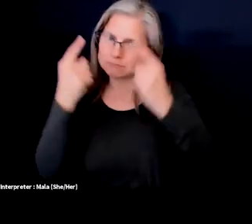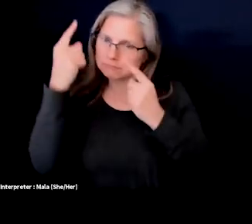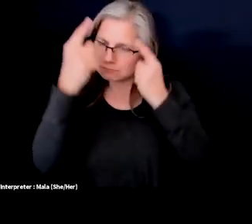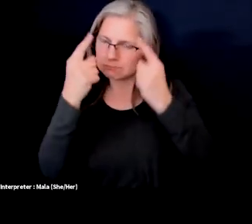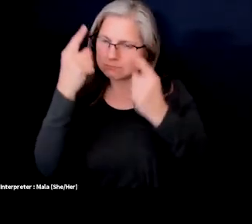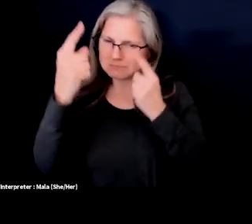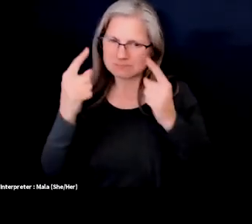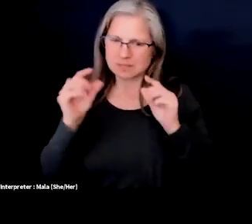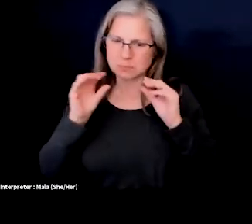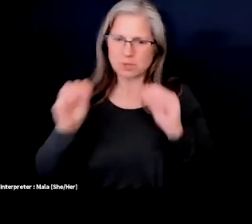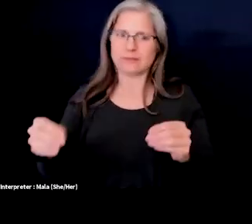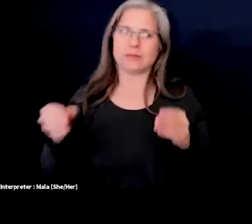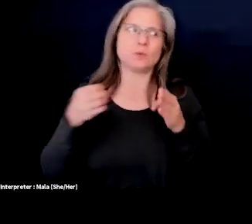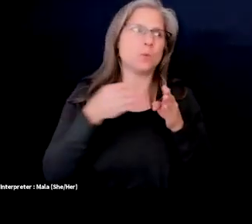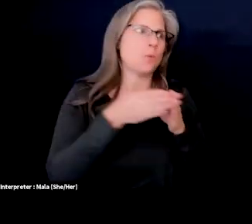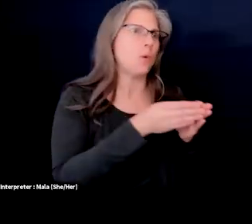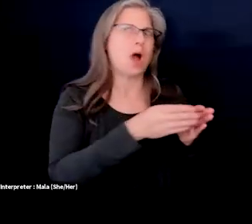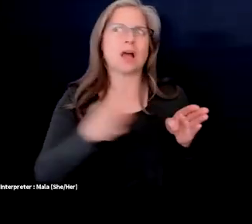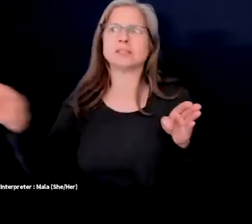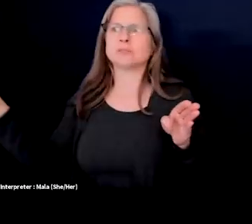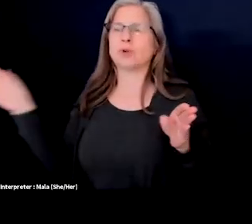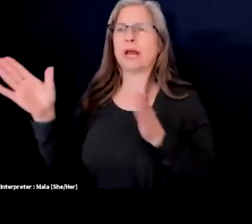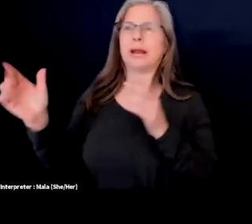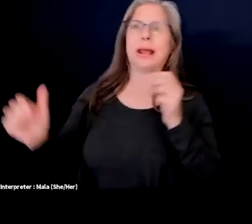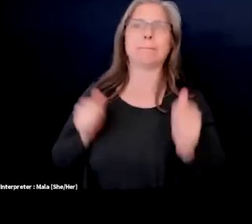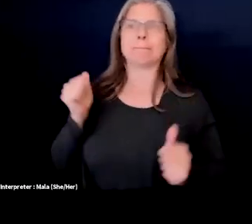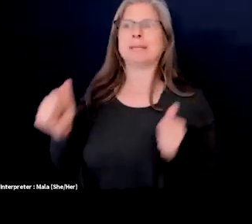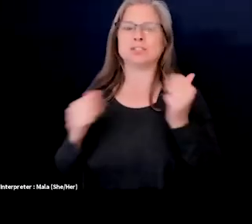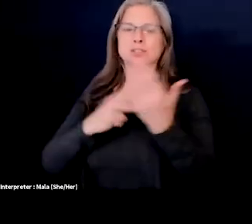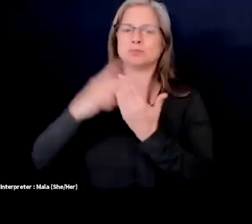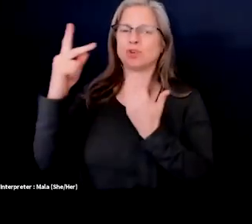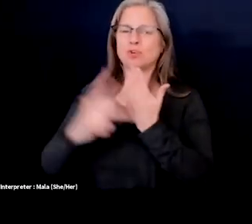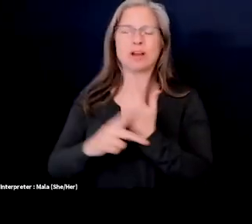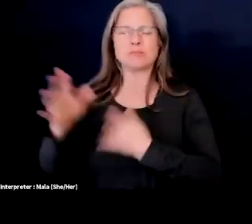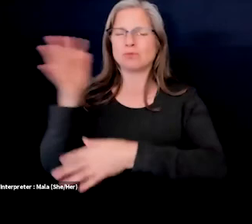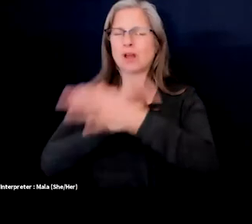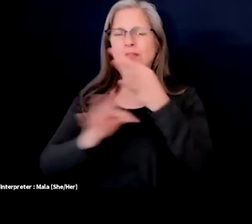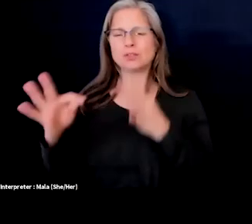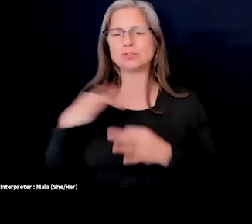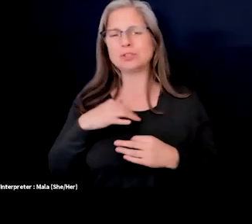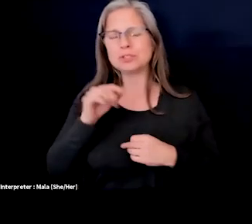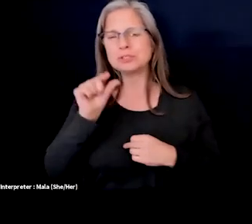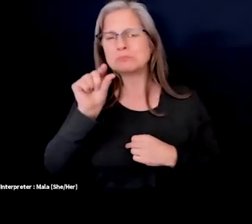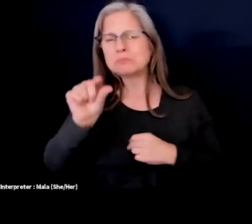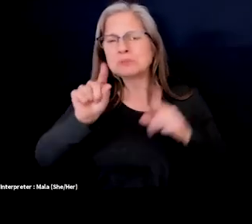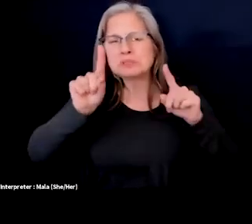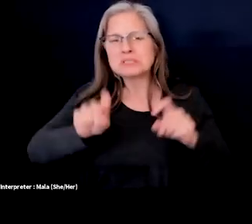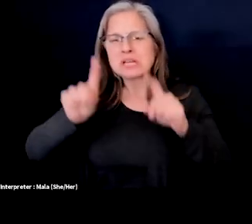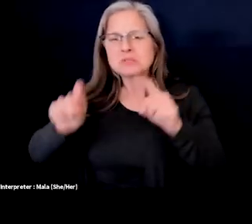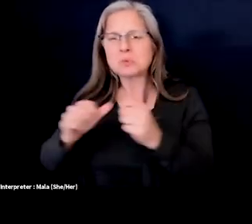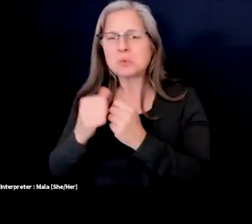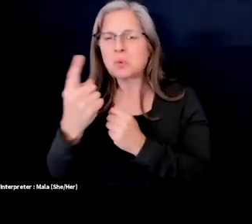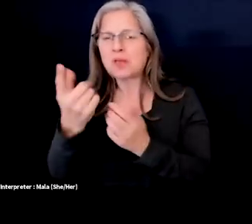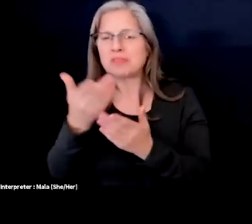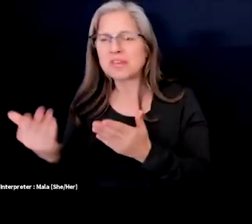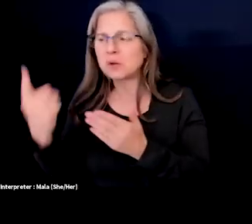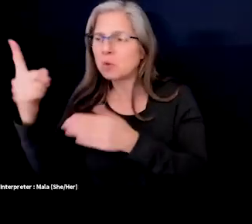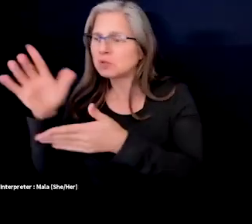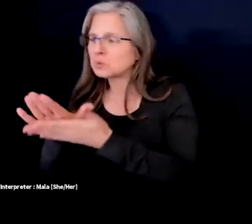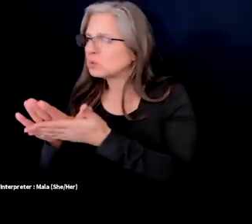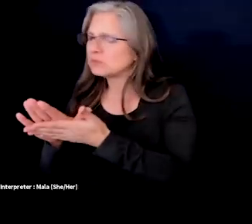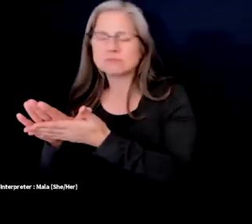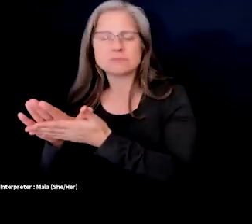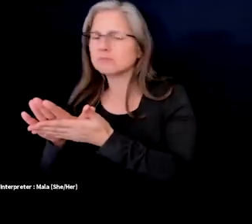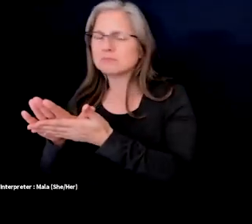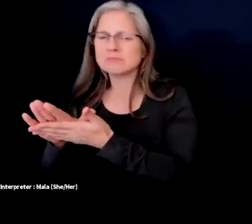putting this widespread, ambitious program rather than just a little trial with just one thing at one school, so